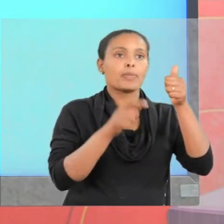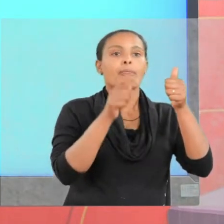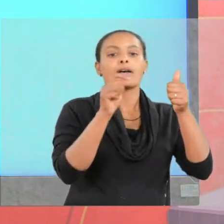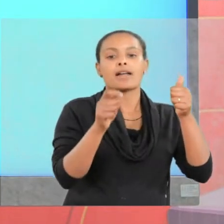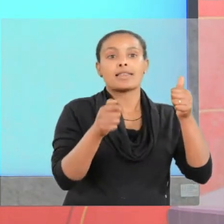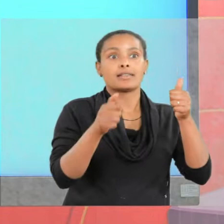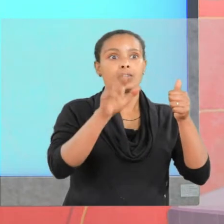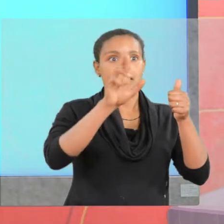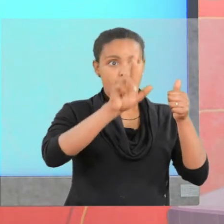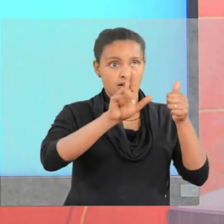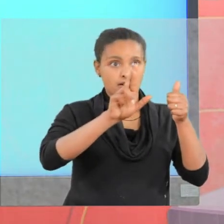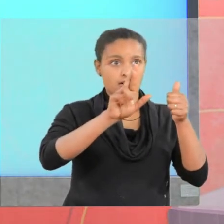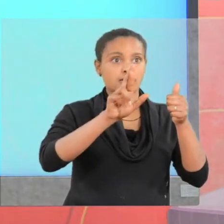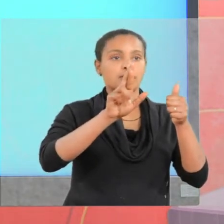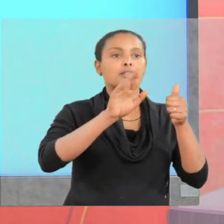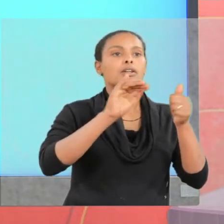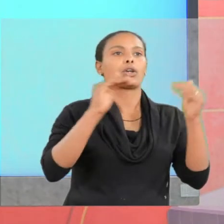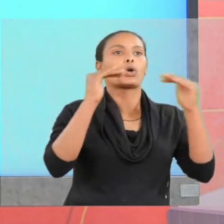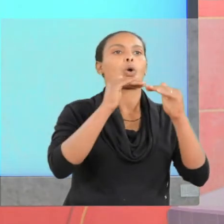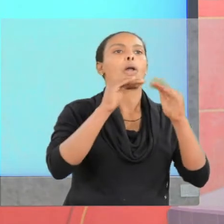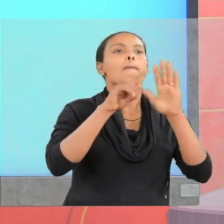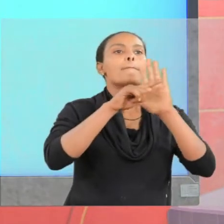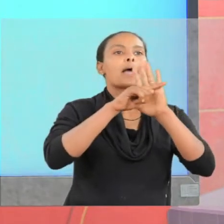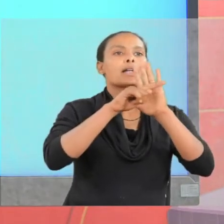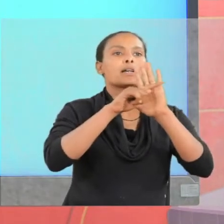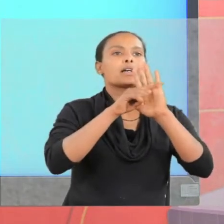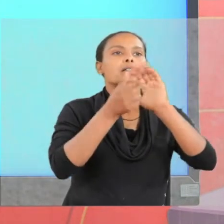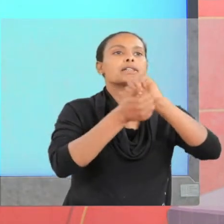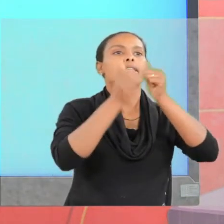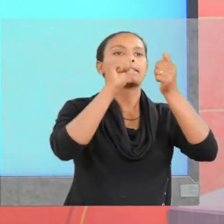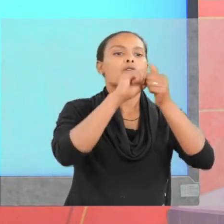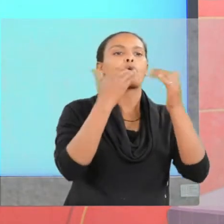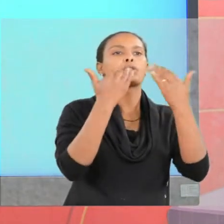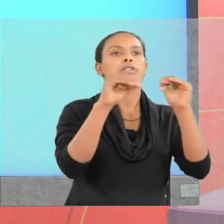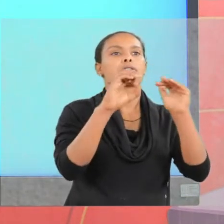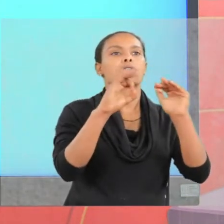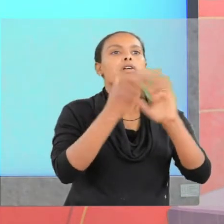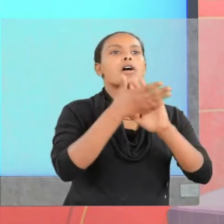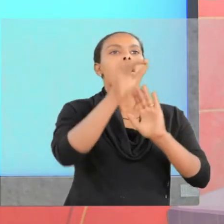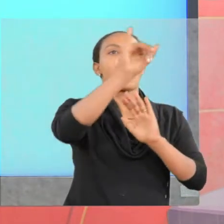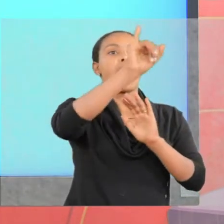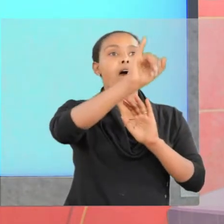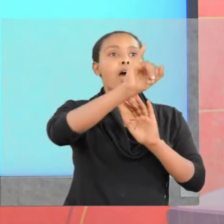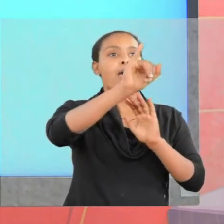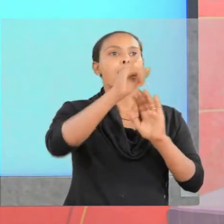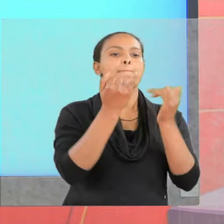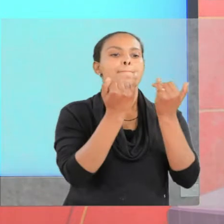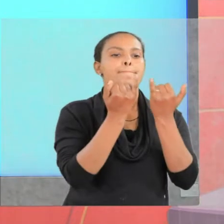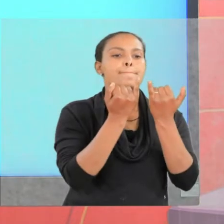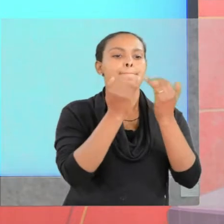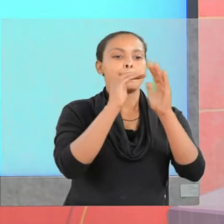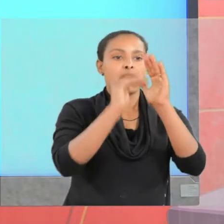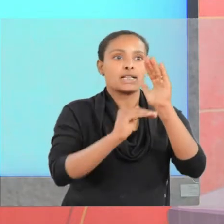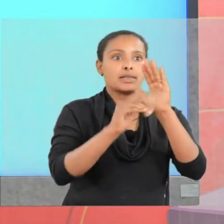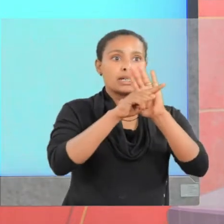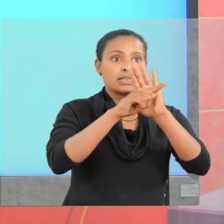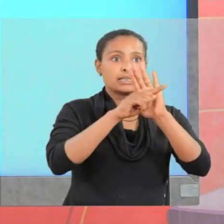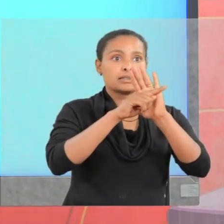rates equal minus change in concentration of I minus divided by change in